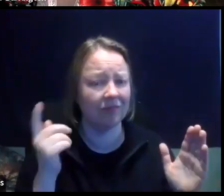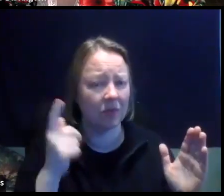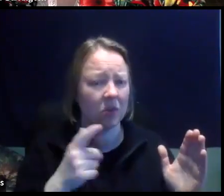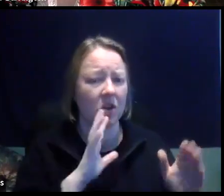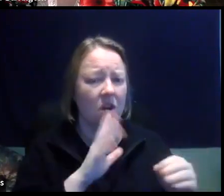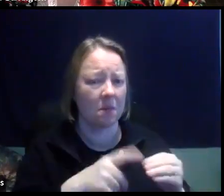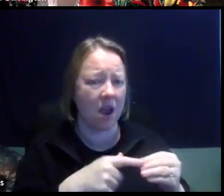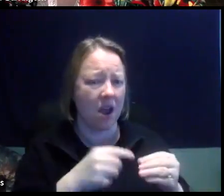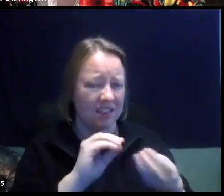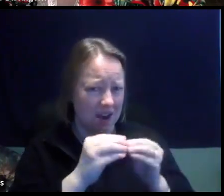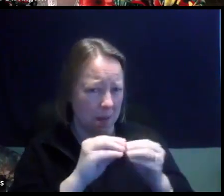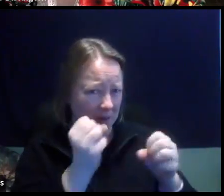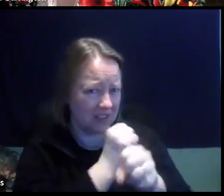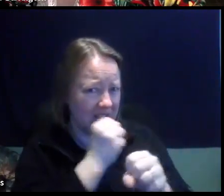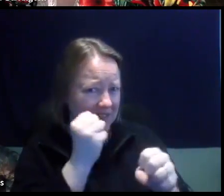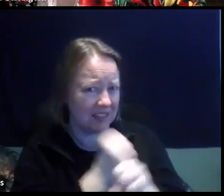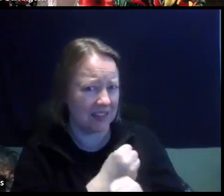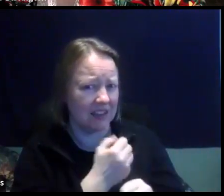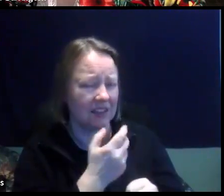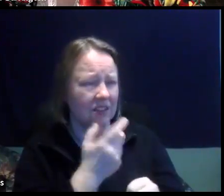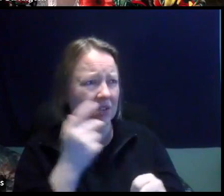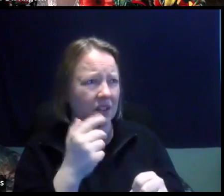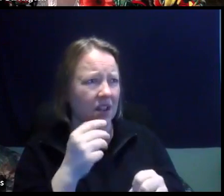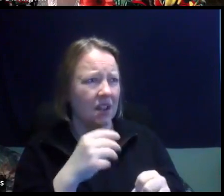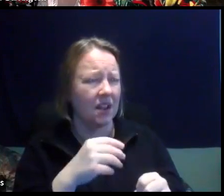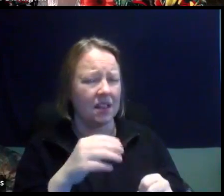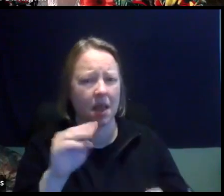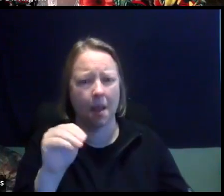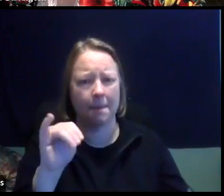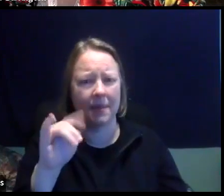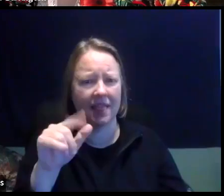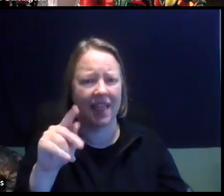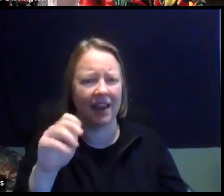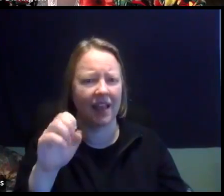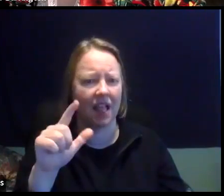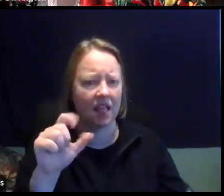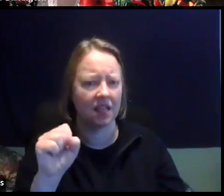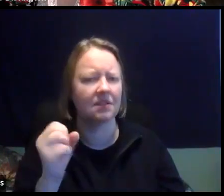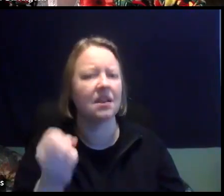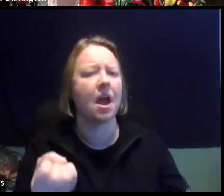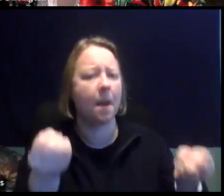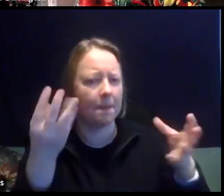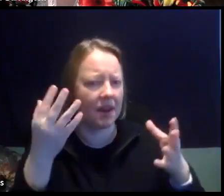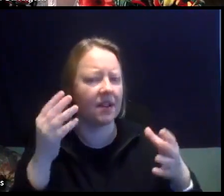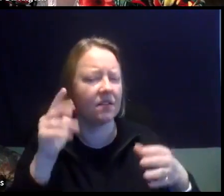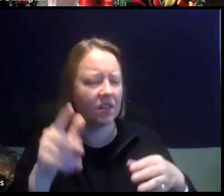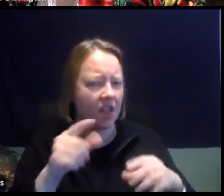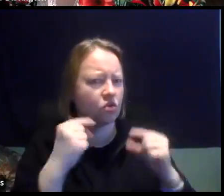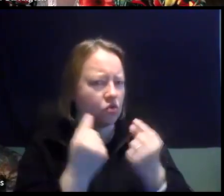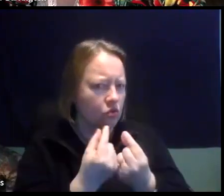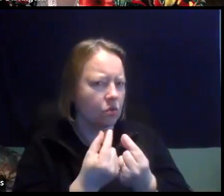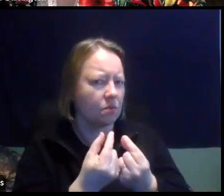statistic of, like, what was it, the millennials, how many of them felt some sense of loneliness.